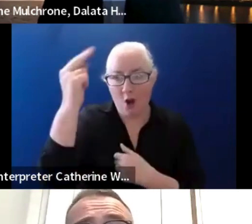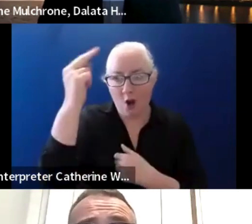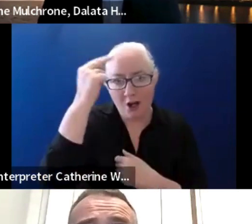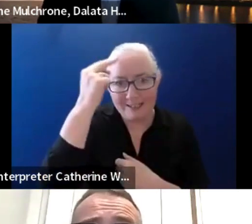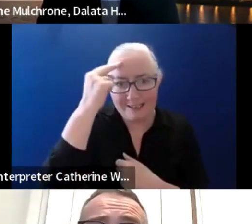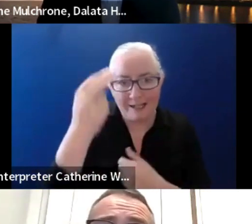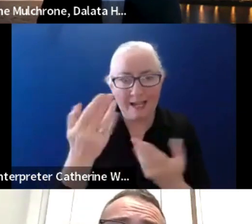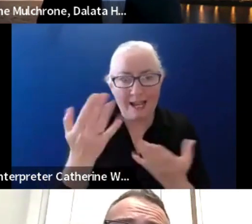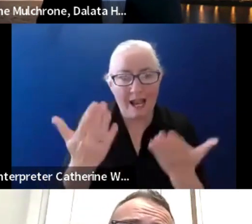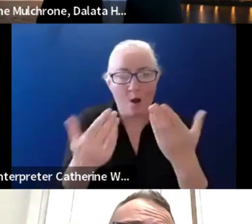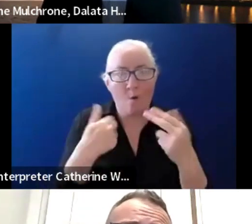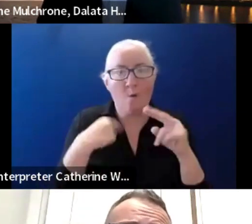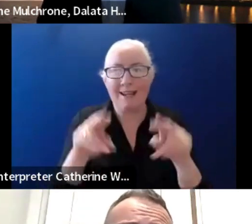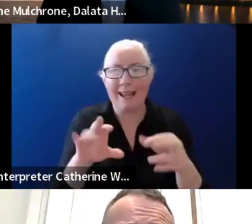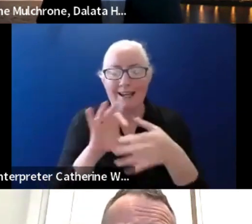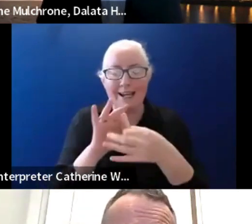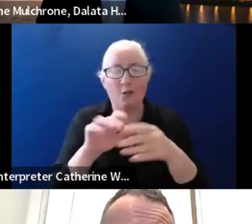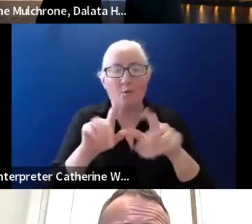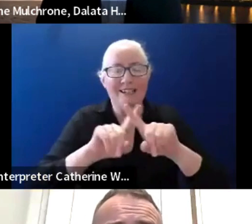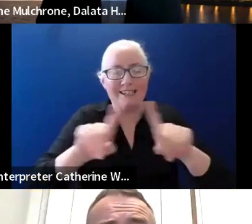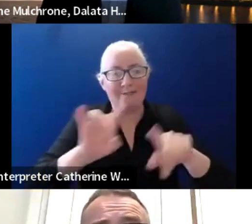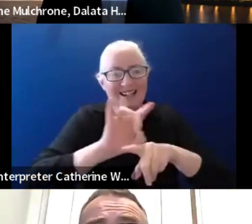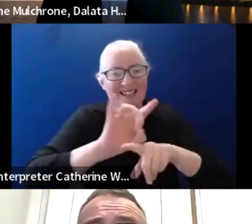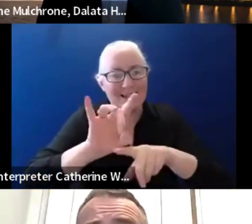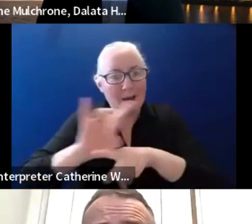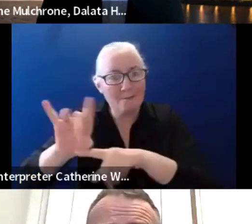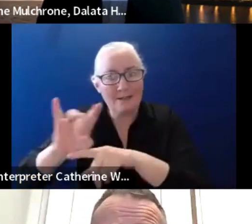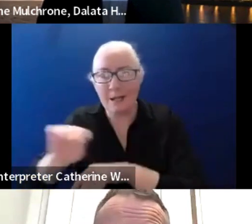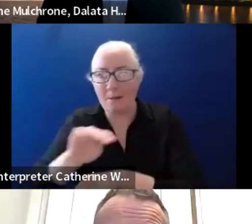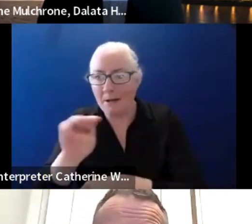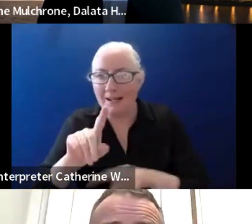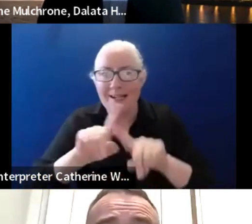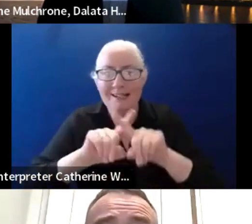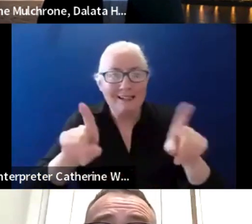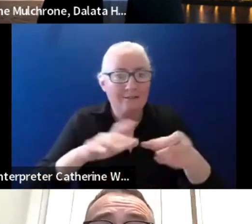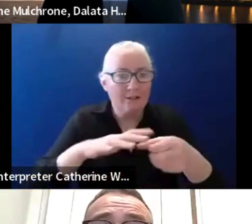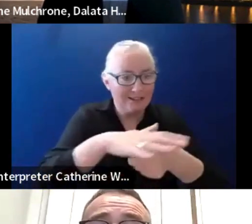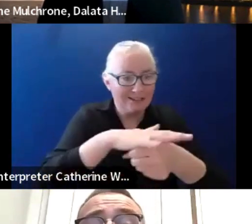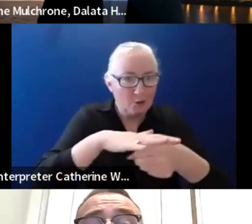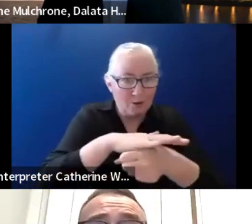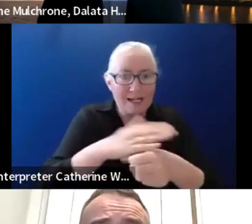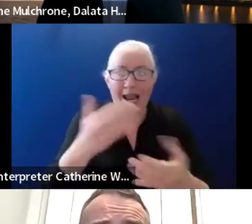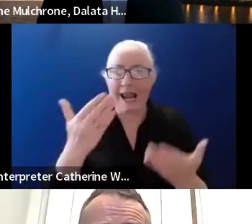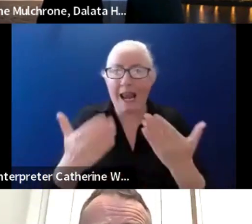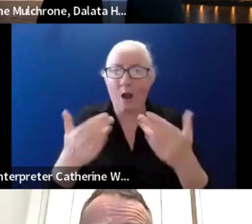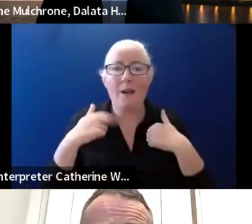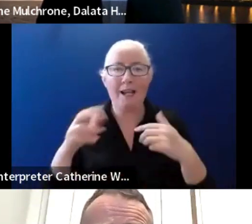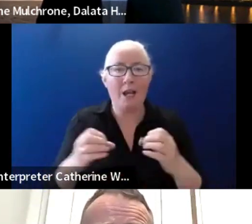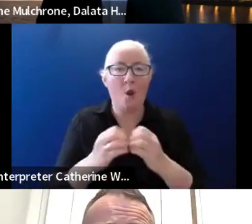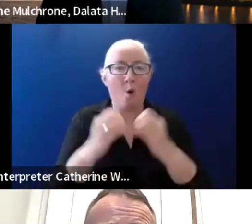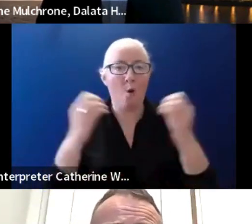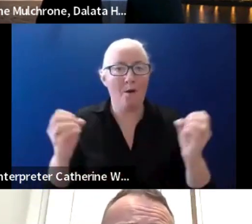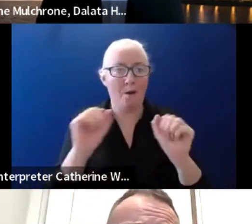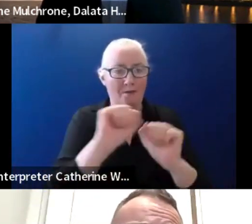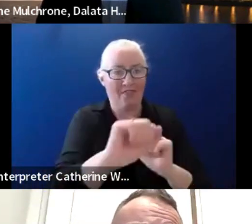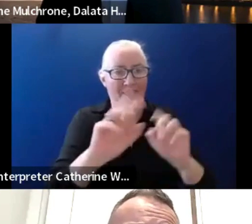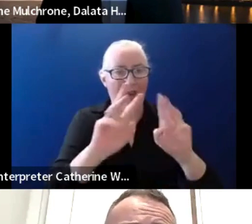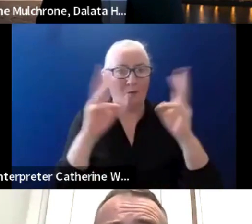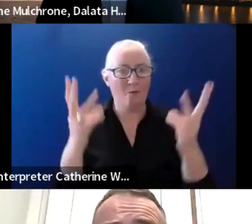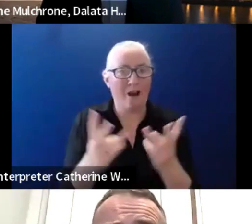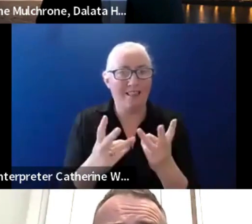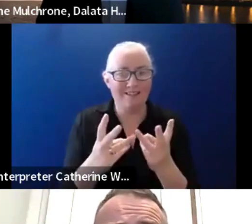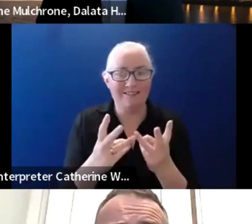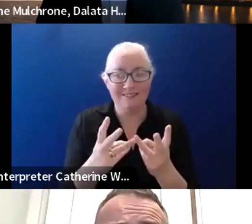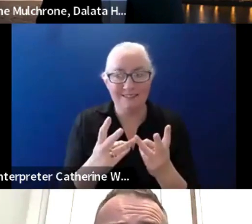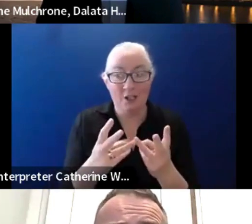how we can engage with different types of people, with different situations, and how we can open up their horizons. We find